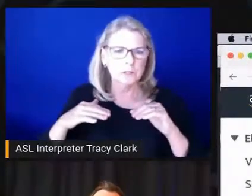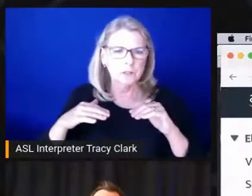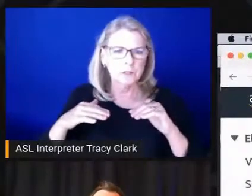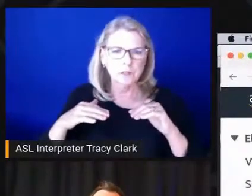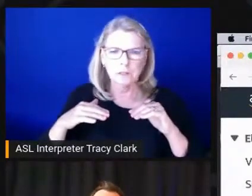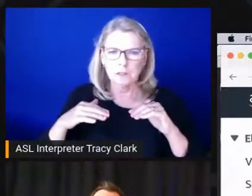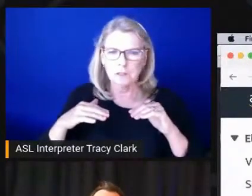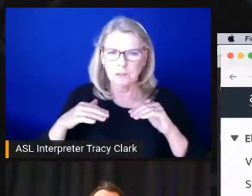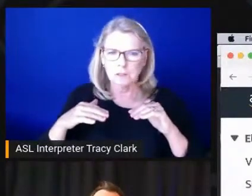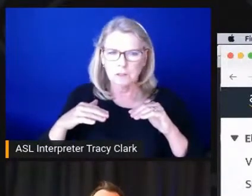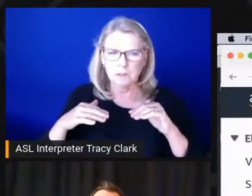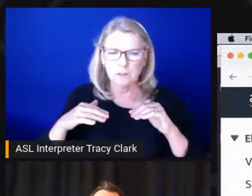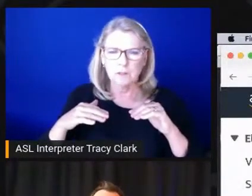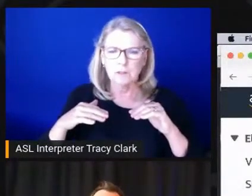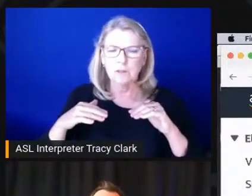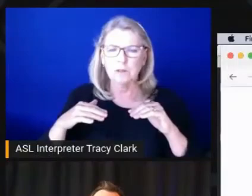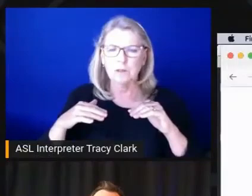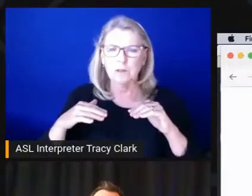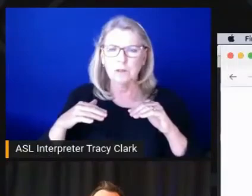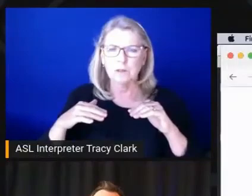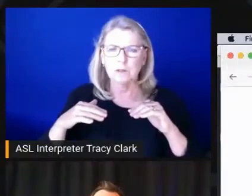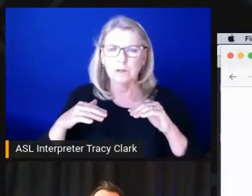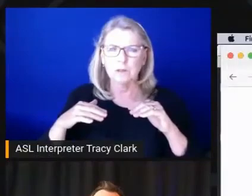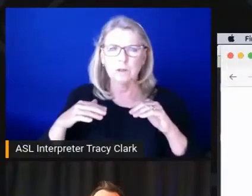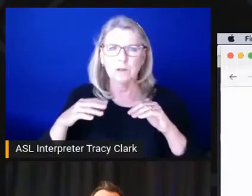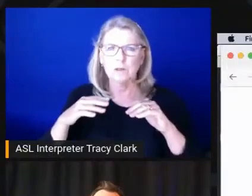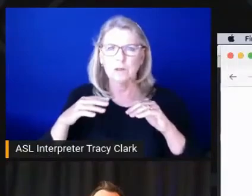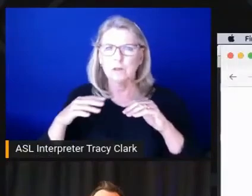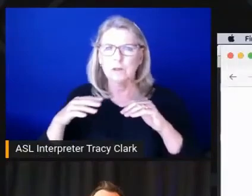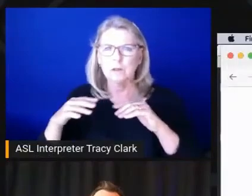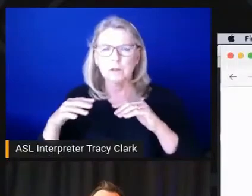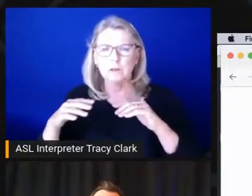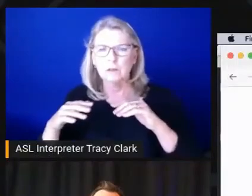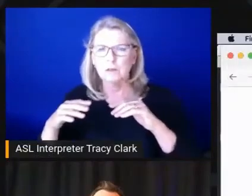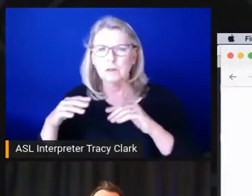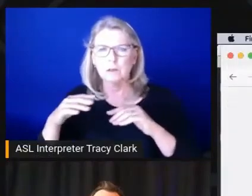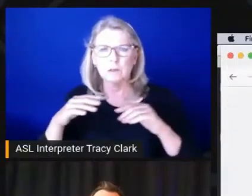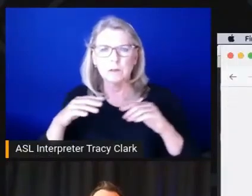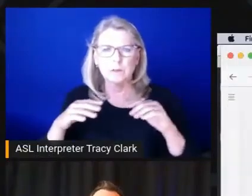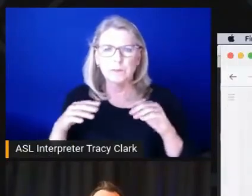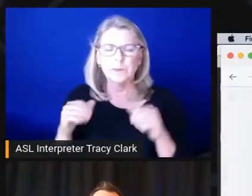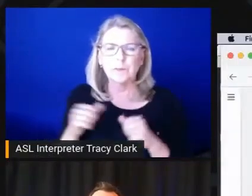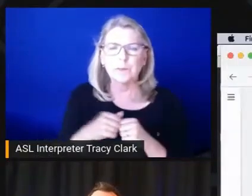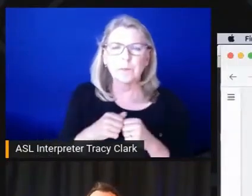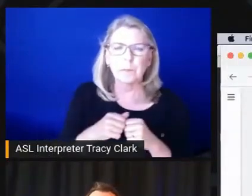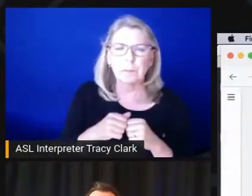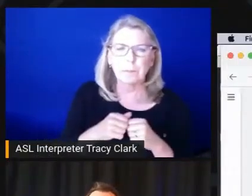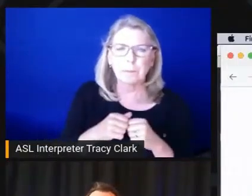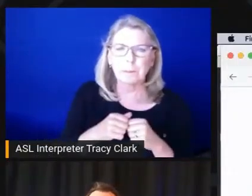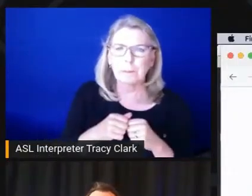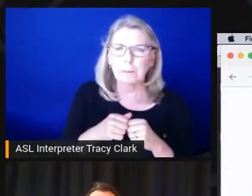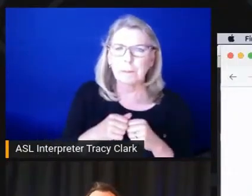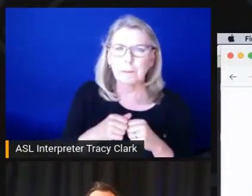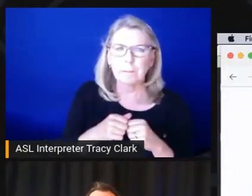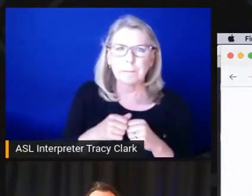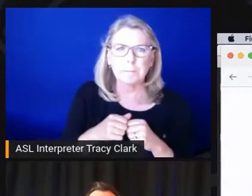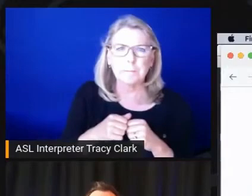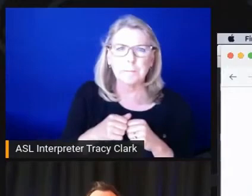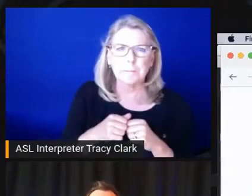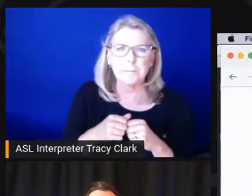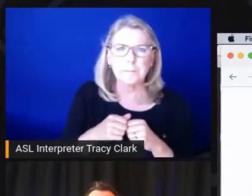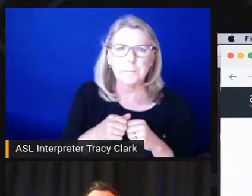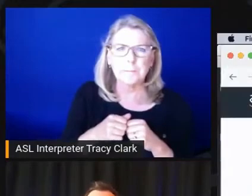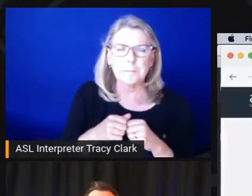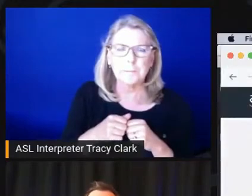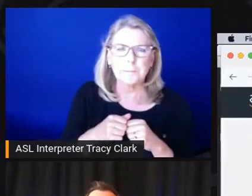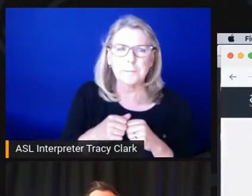whether the target groups have been registered here. Sorry, it's session expired.